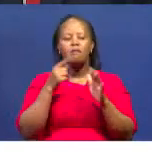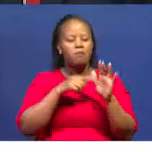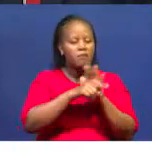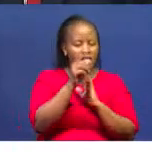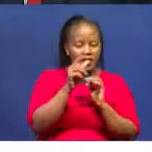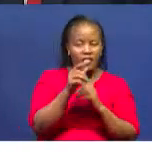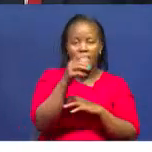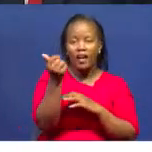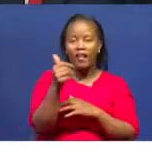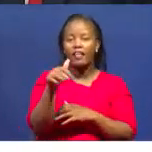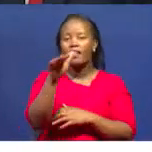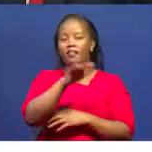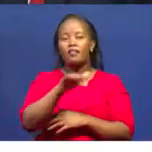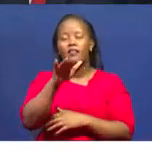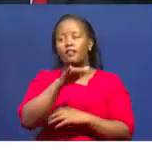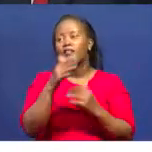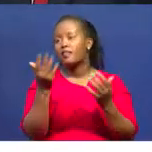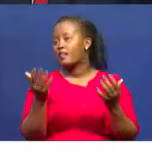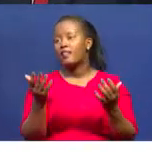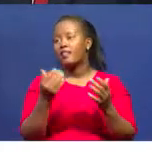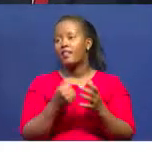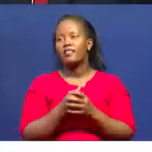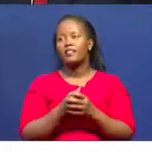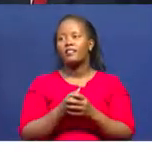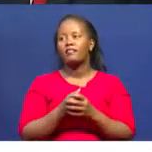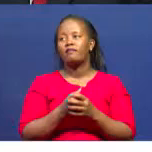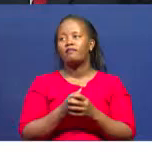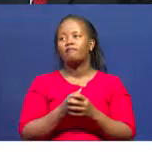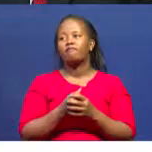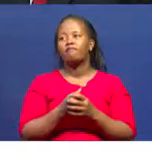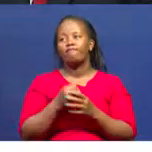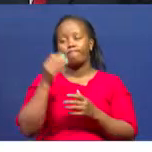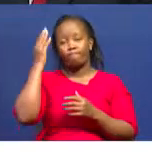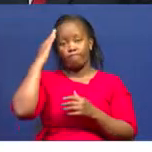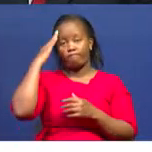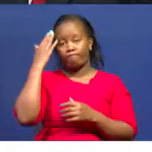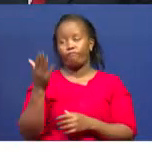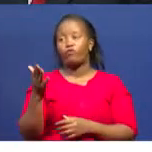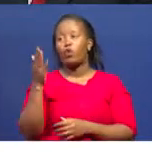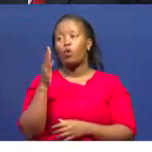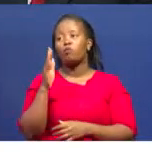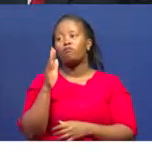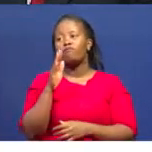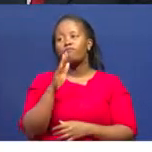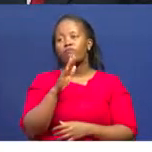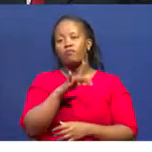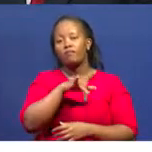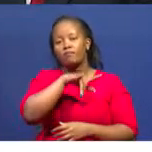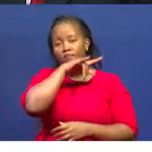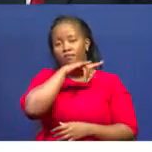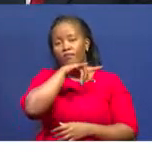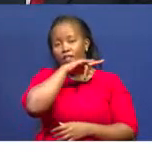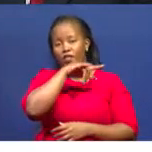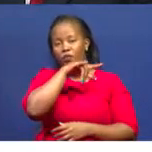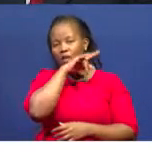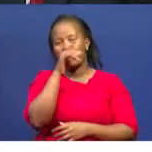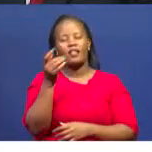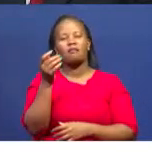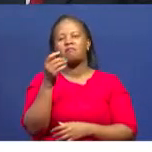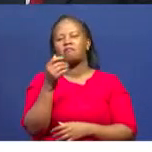hotels, you really know that Uganda is a destination for